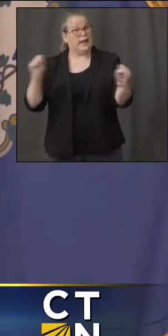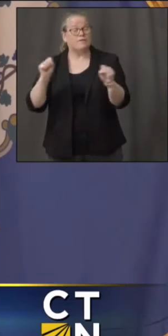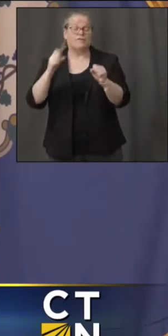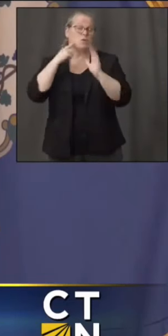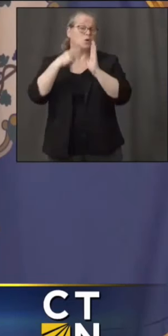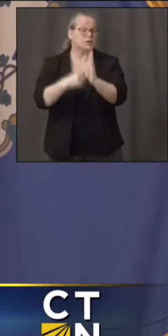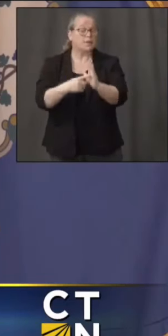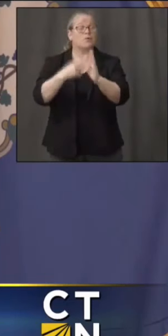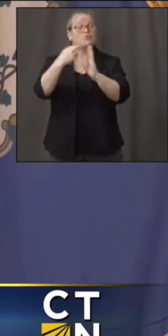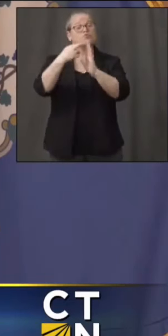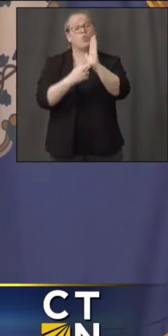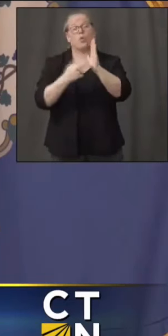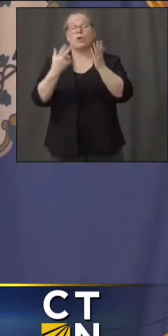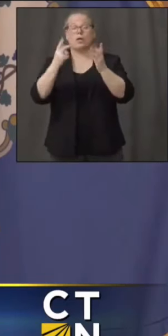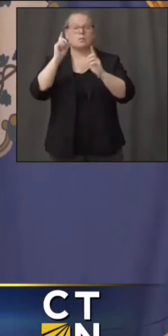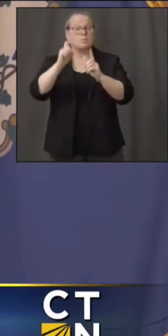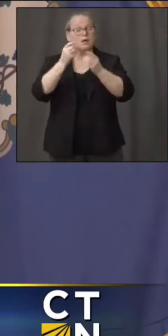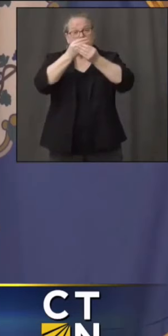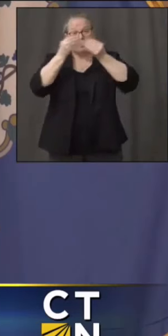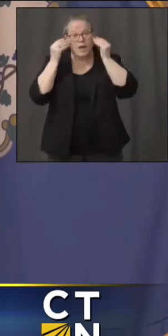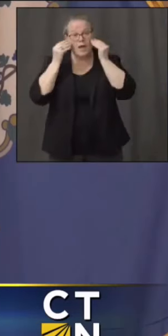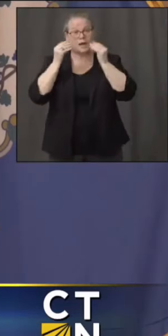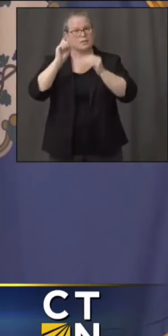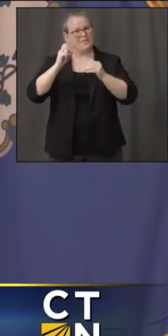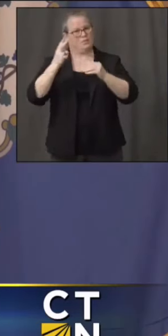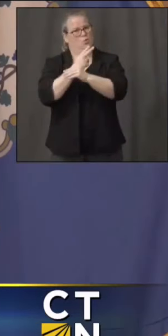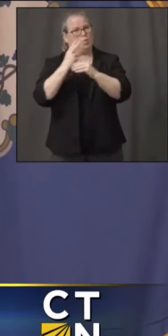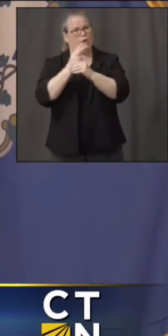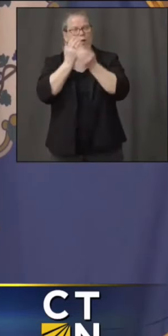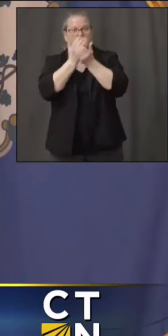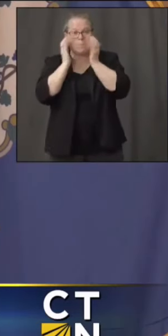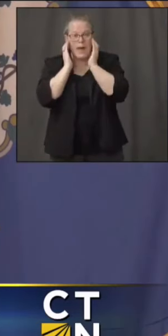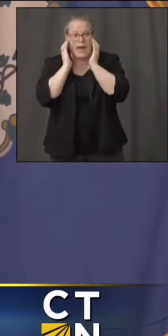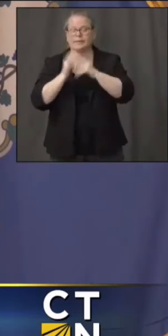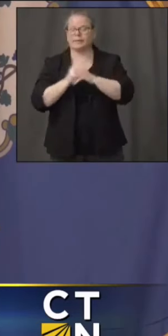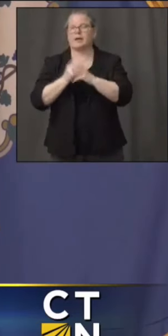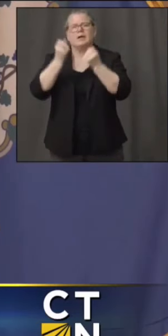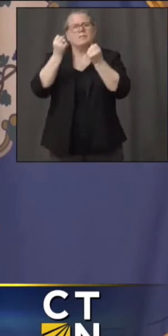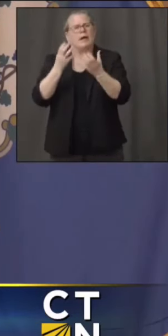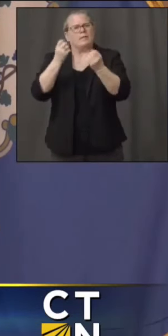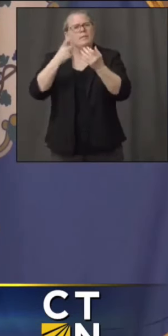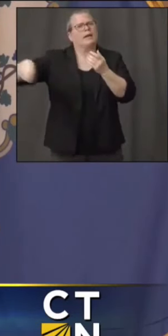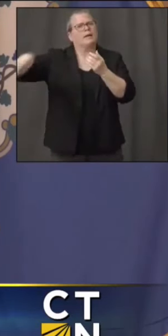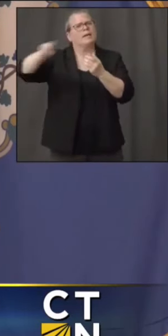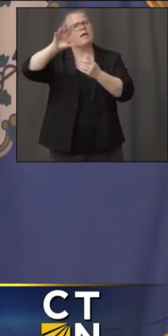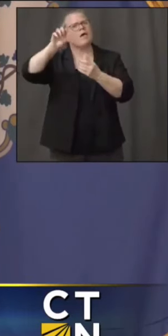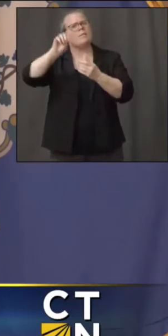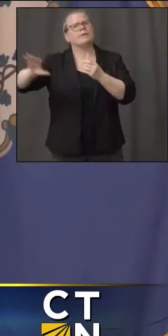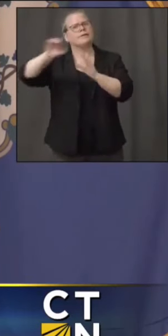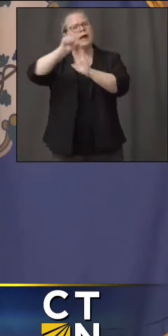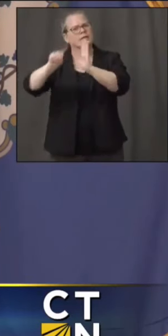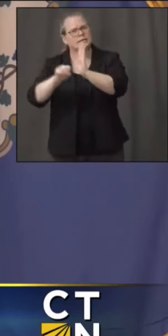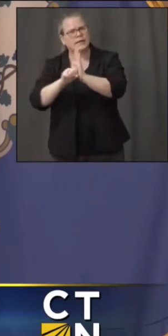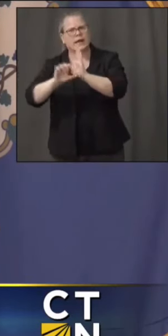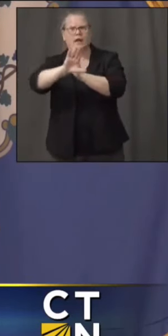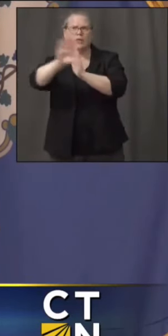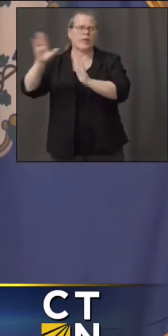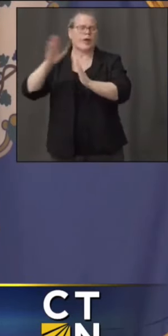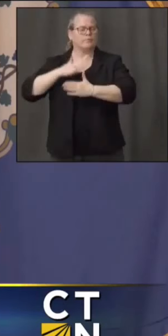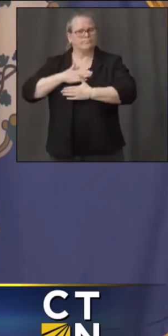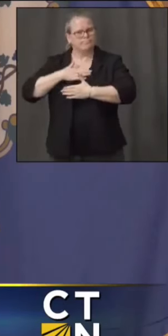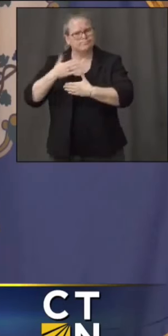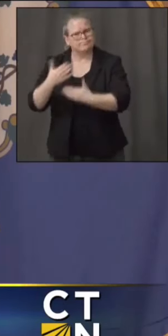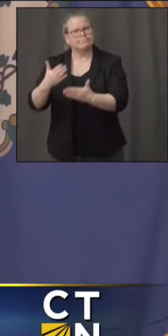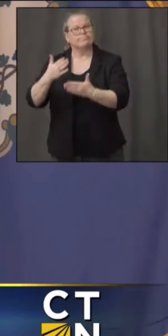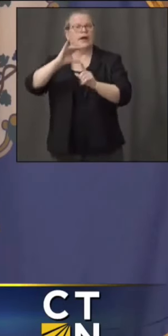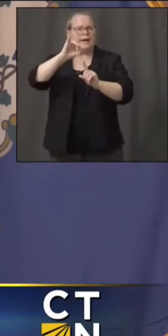to incredible generosity of a lot of people around the state, a lot of companies around the state, and Josh's ability to acquire, you